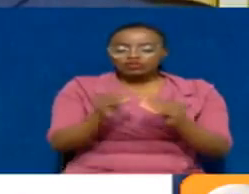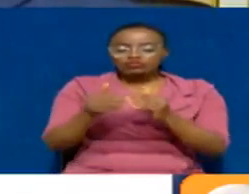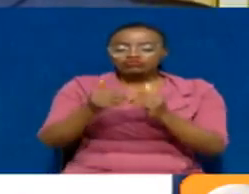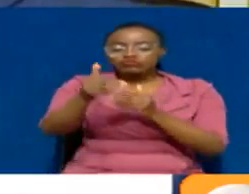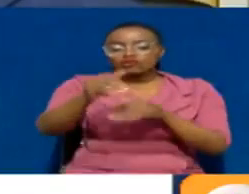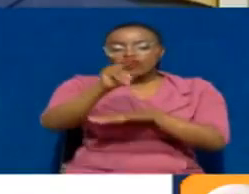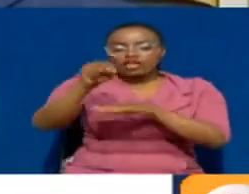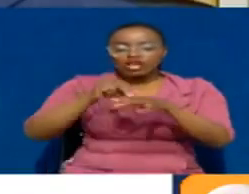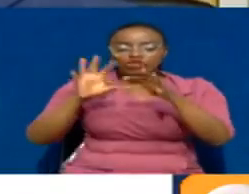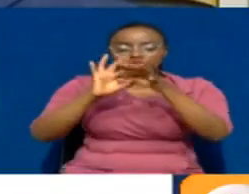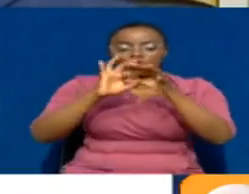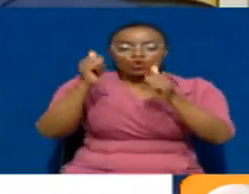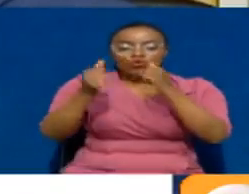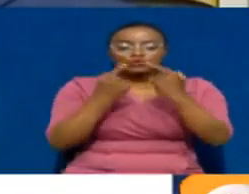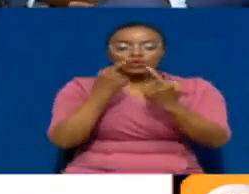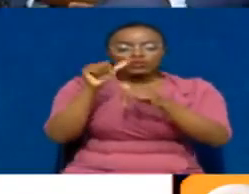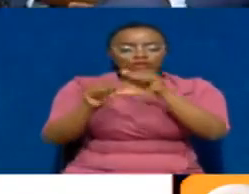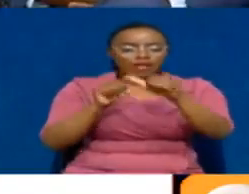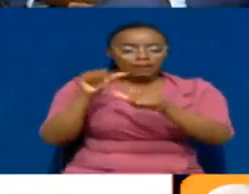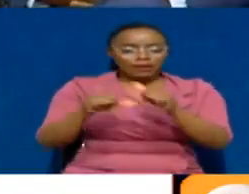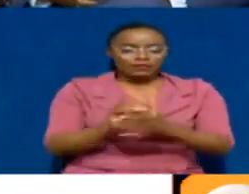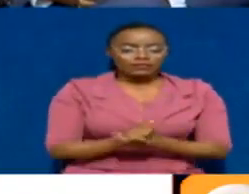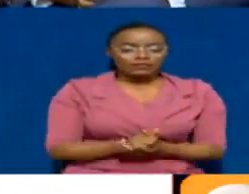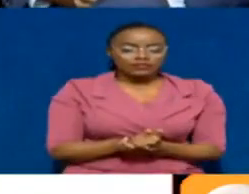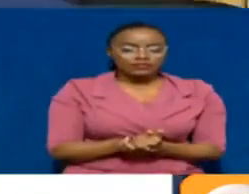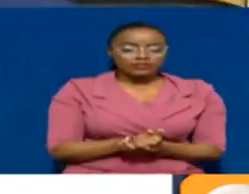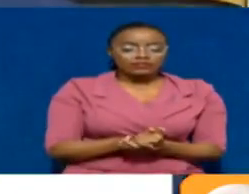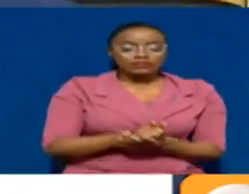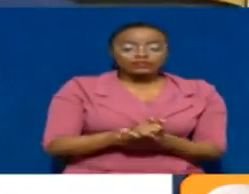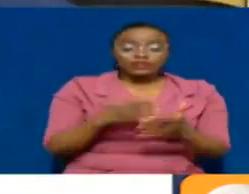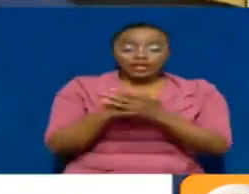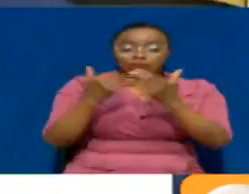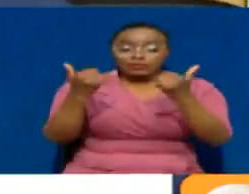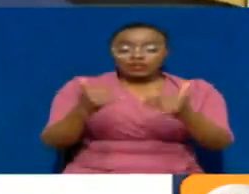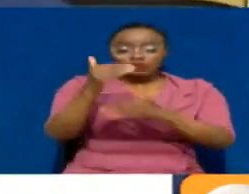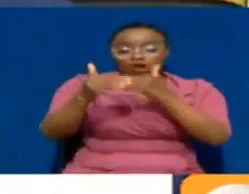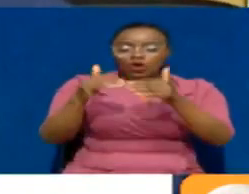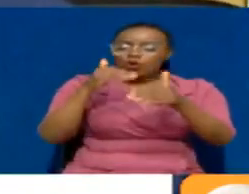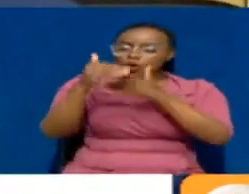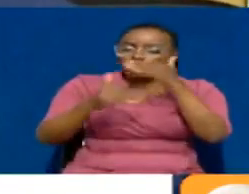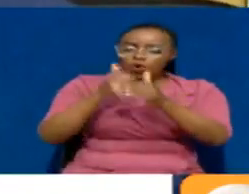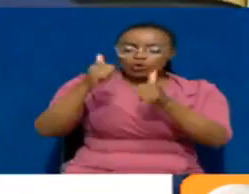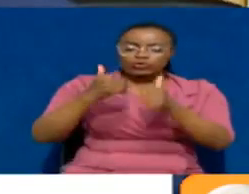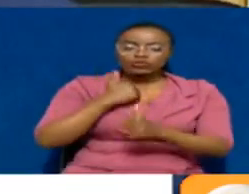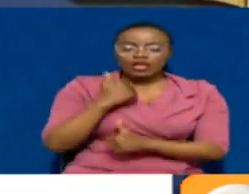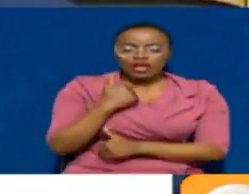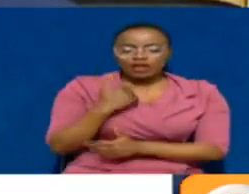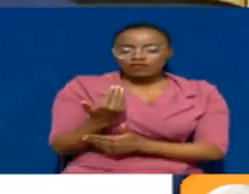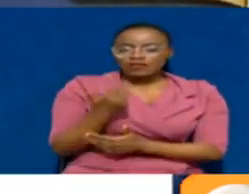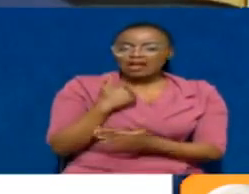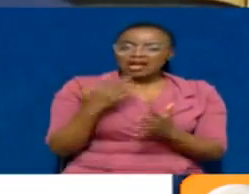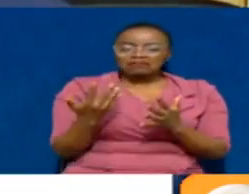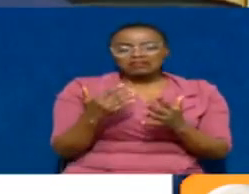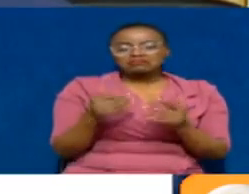national unity that we are talking about. So far, everyone which we had has ended up